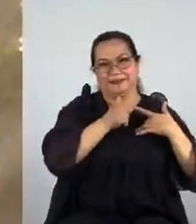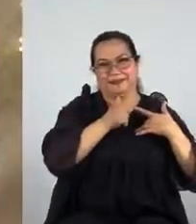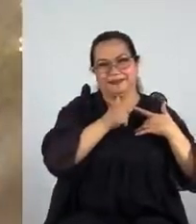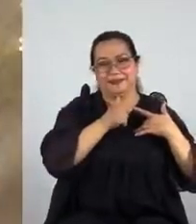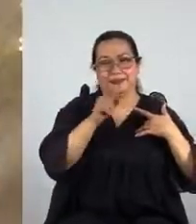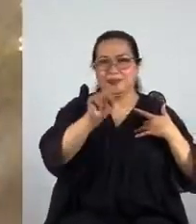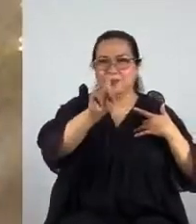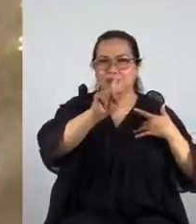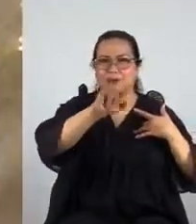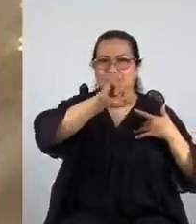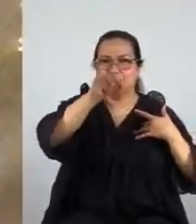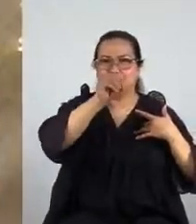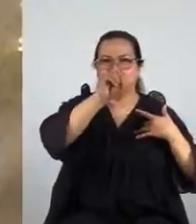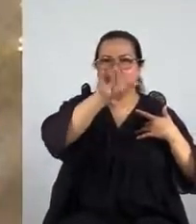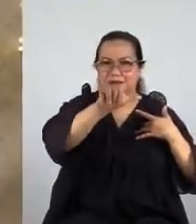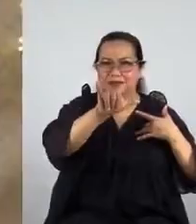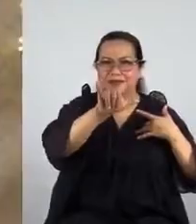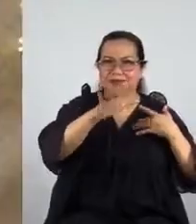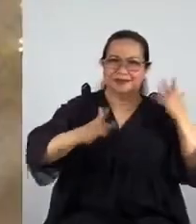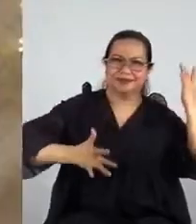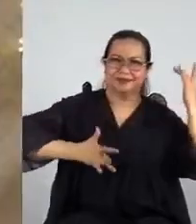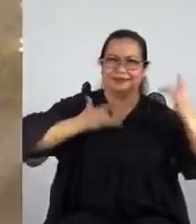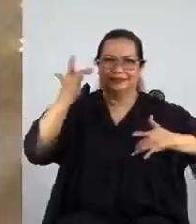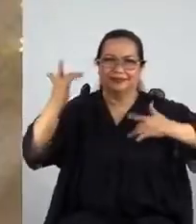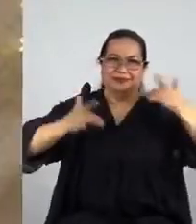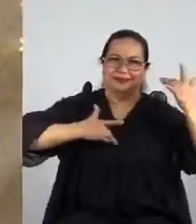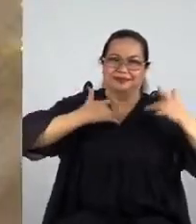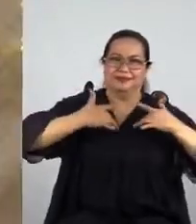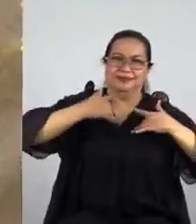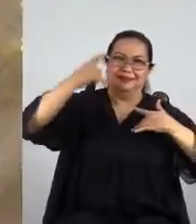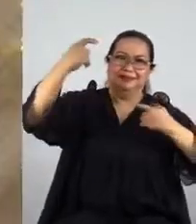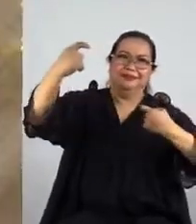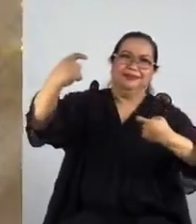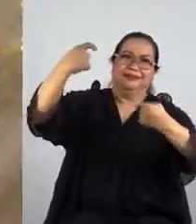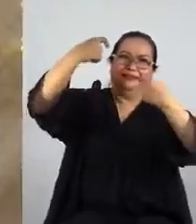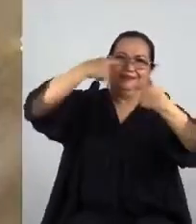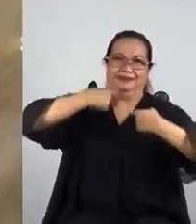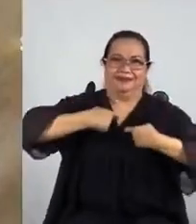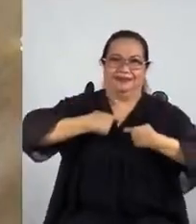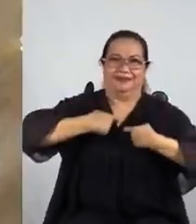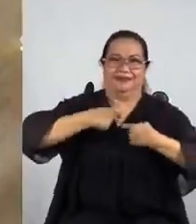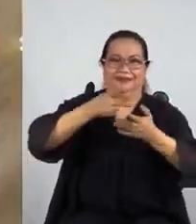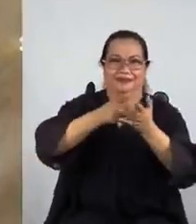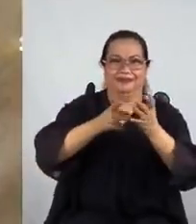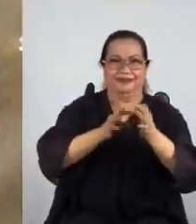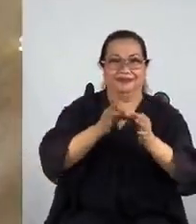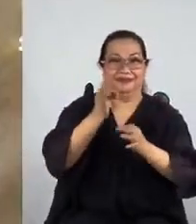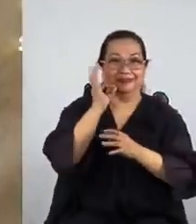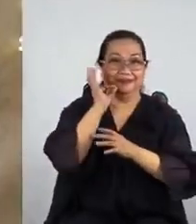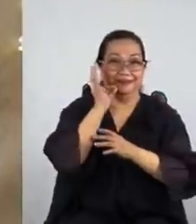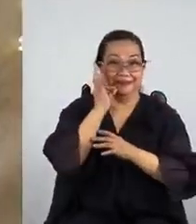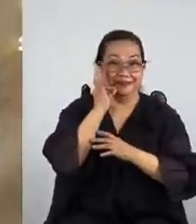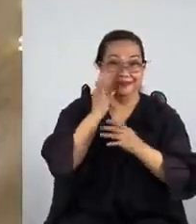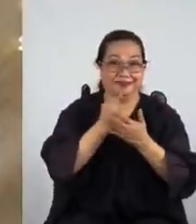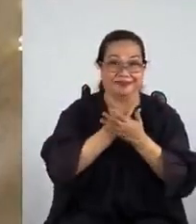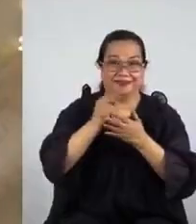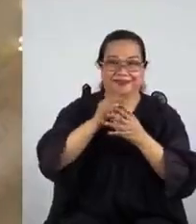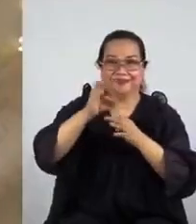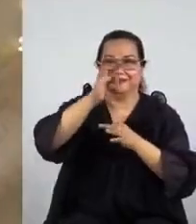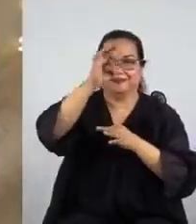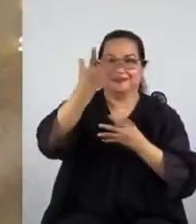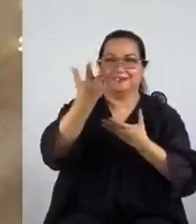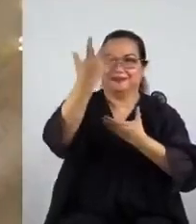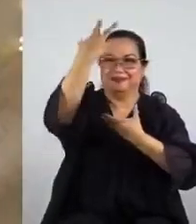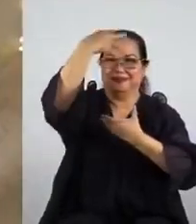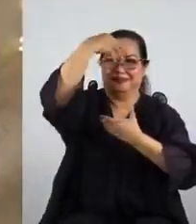What is joy? Joy is a gift from God. It comes as part of the fruit of the Holy Spirit who comes to dwell in